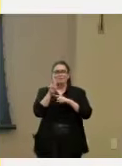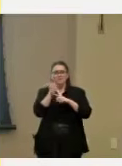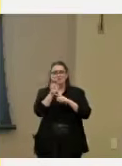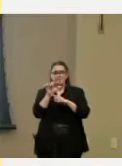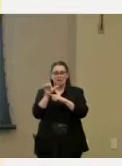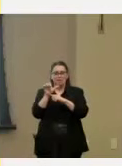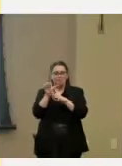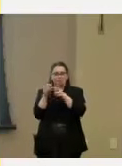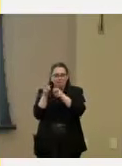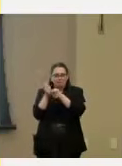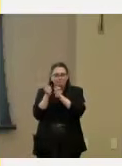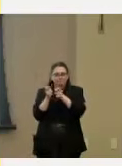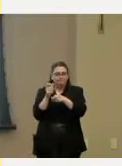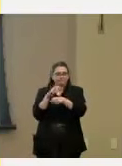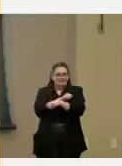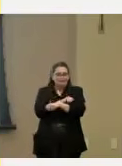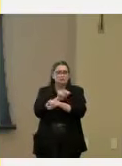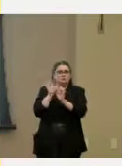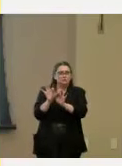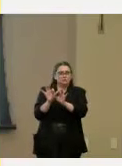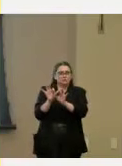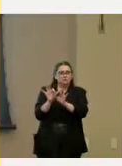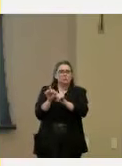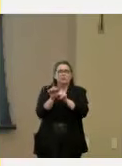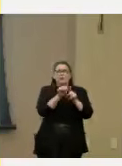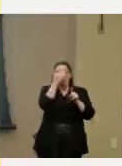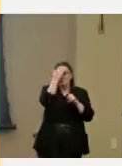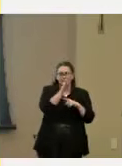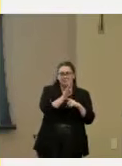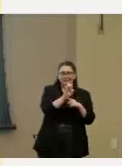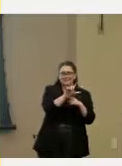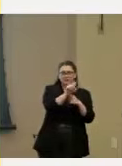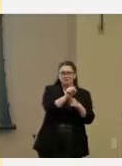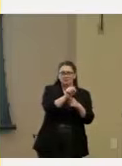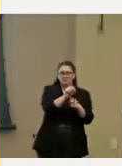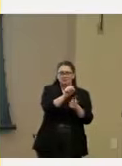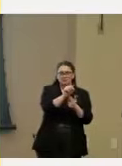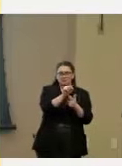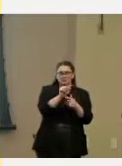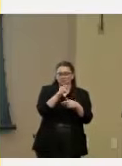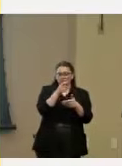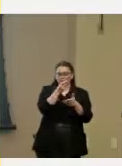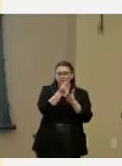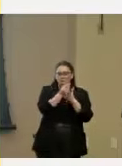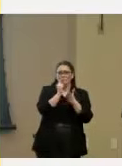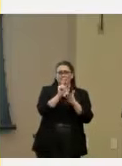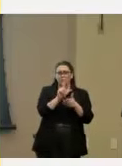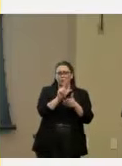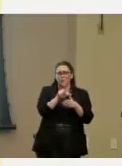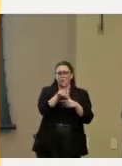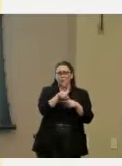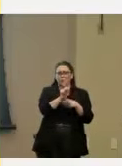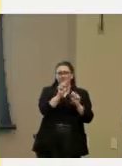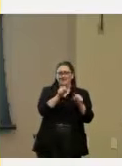cancers. We know that B cells play a key role in lupus. Why can't we use the CAR T cell technology